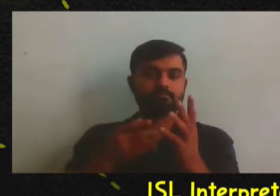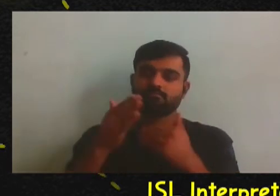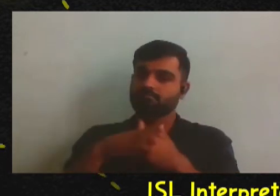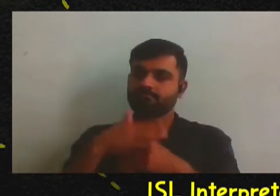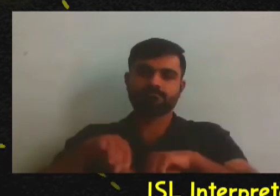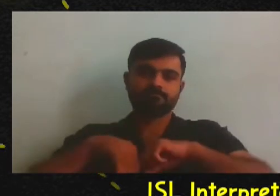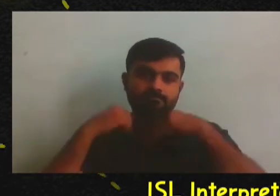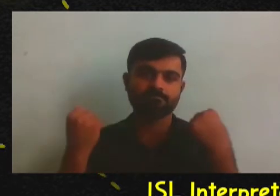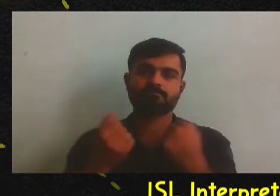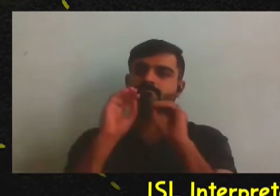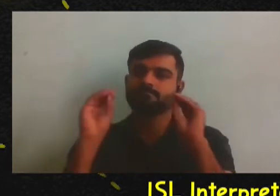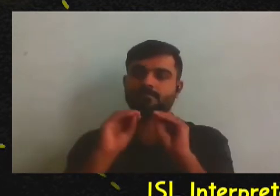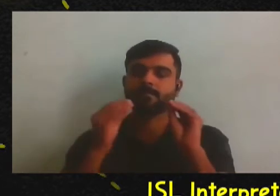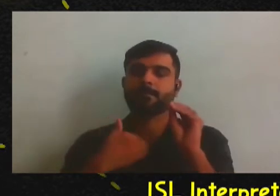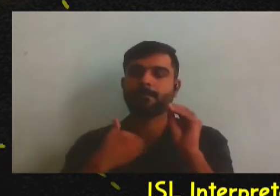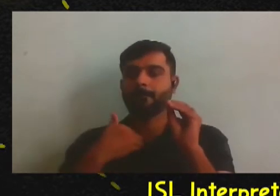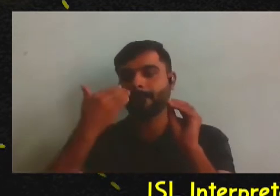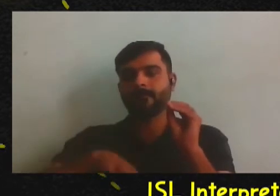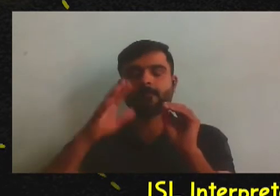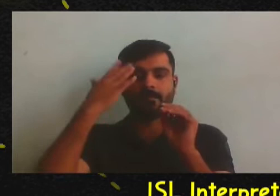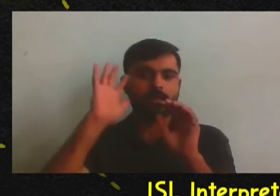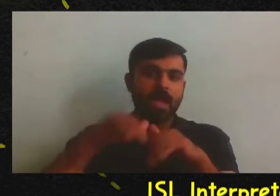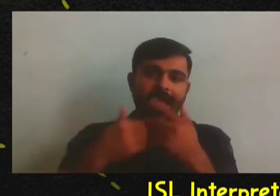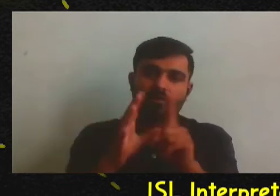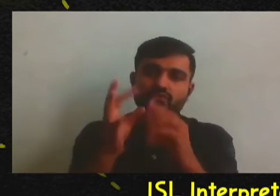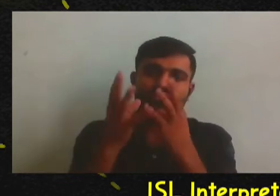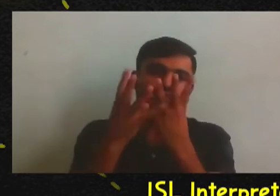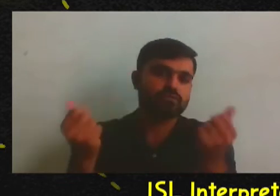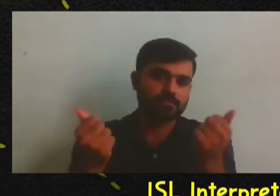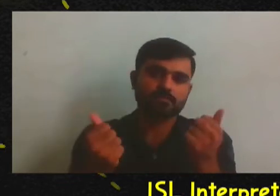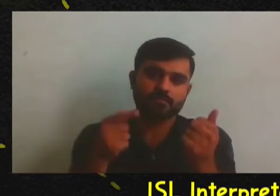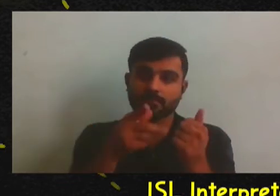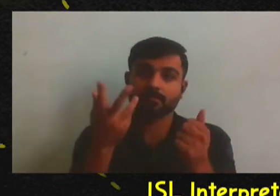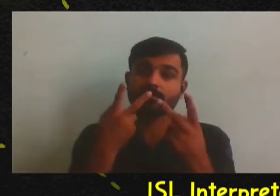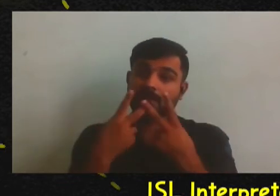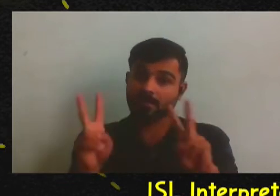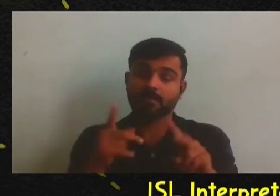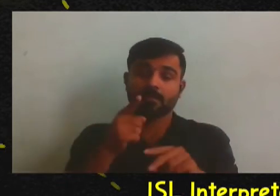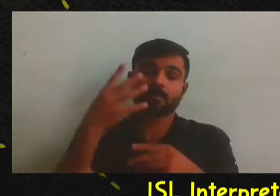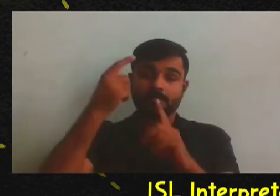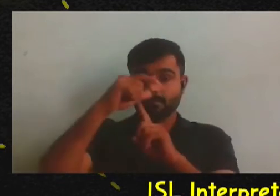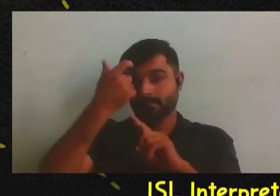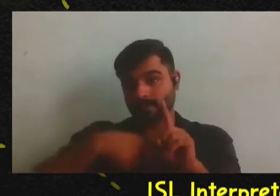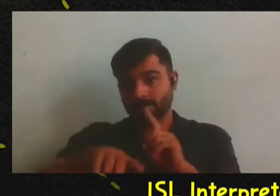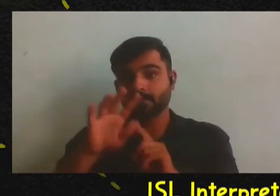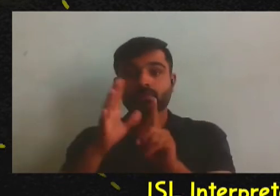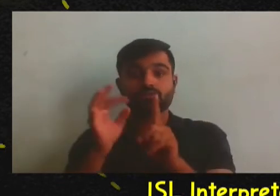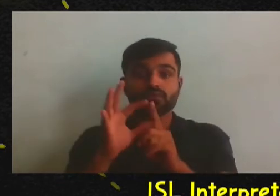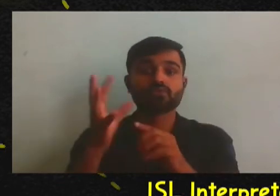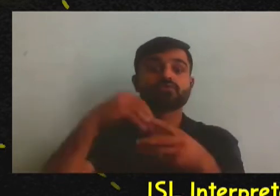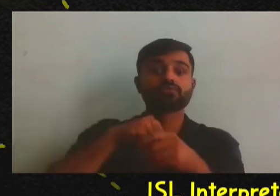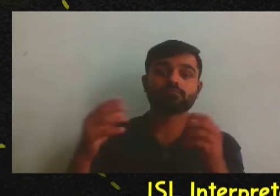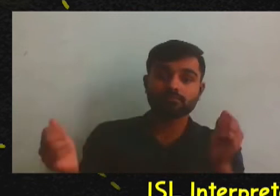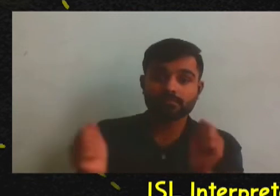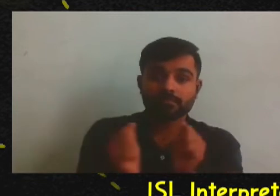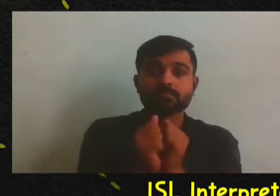struggle. And I don't know how one resolves it, because different, when you're in person, when doing an intervention, there is a